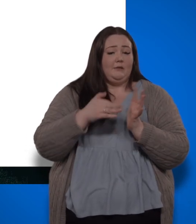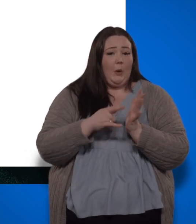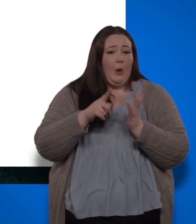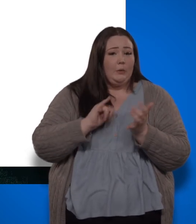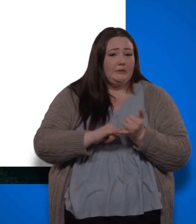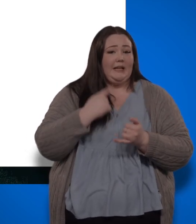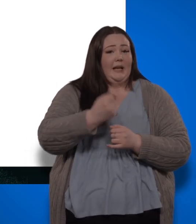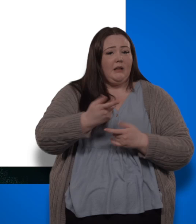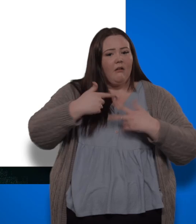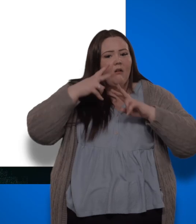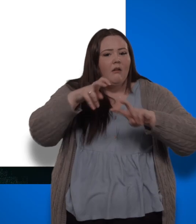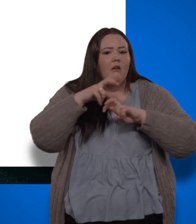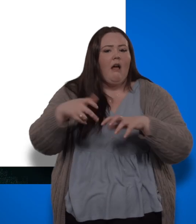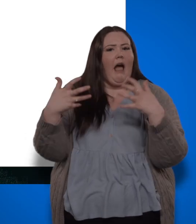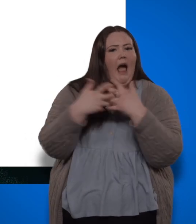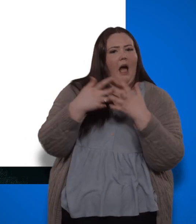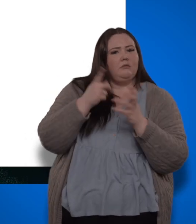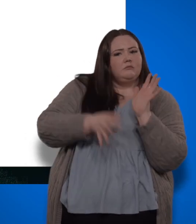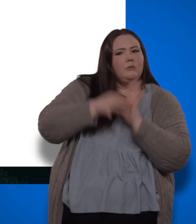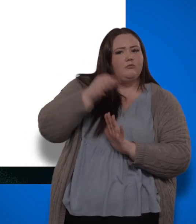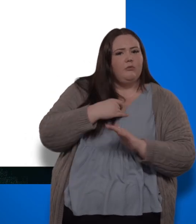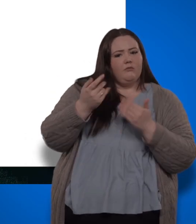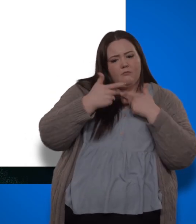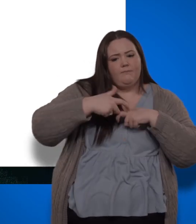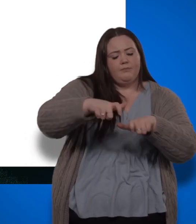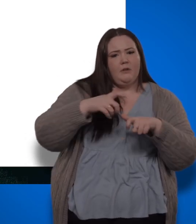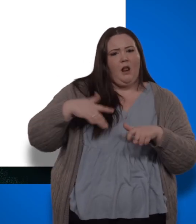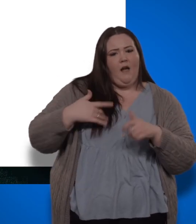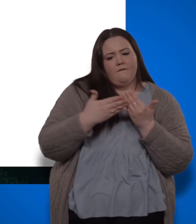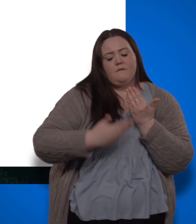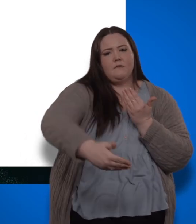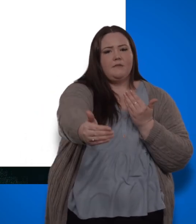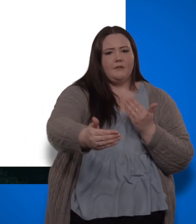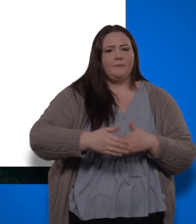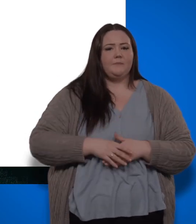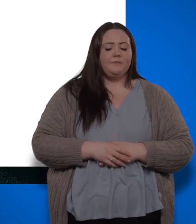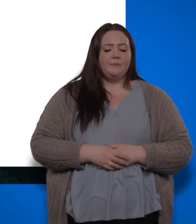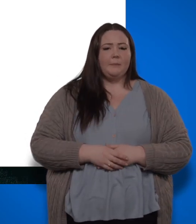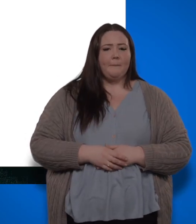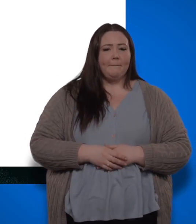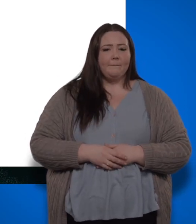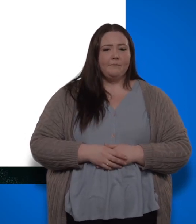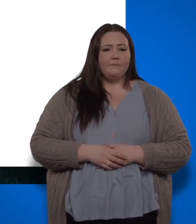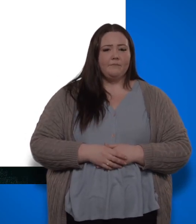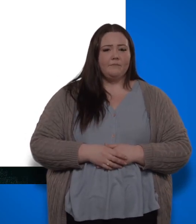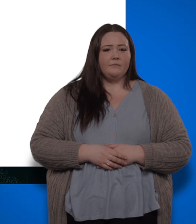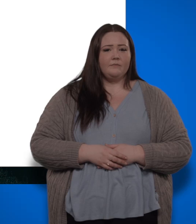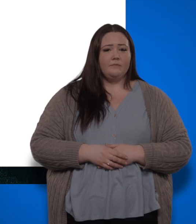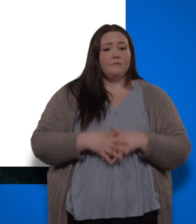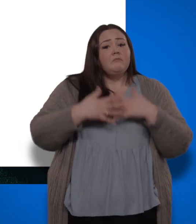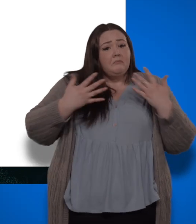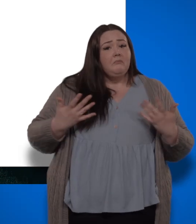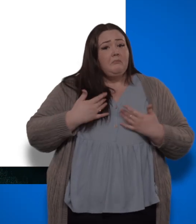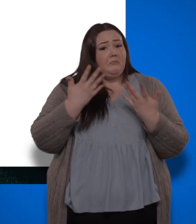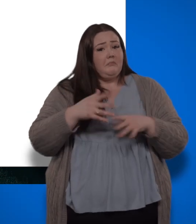So I think we can see that low-tech transhumanism is already here, this idea that we don't have